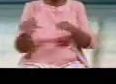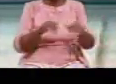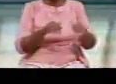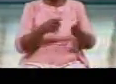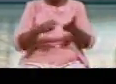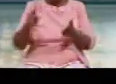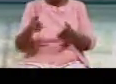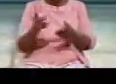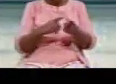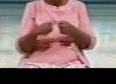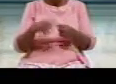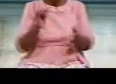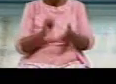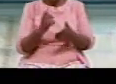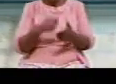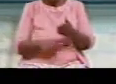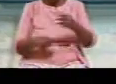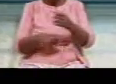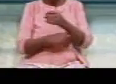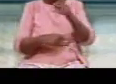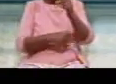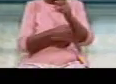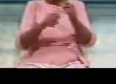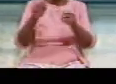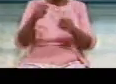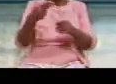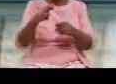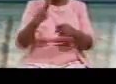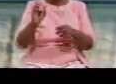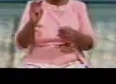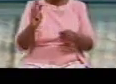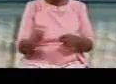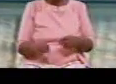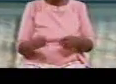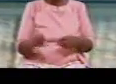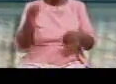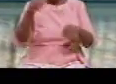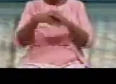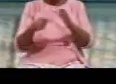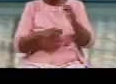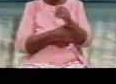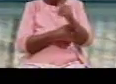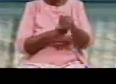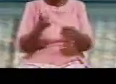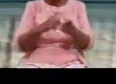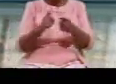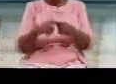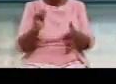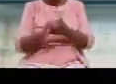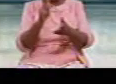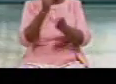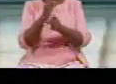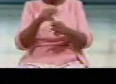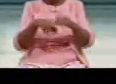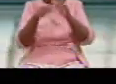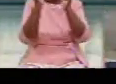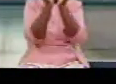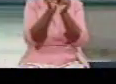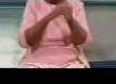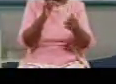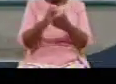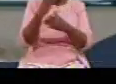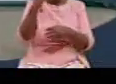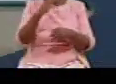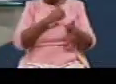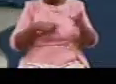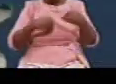flesh. Thorns in the flesh that become something that keeps you in captivity. And that's what, why the Lord has brought us